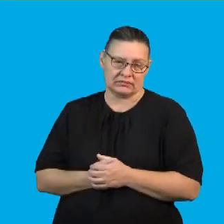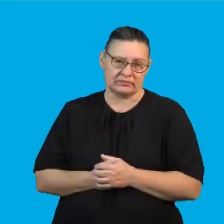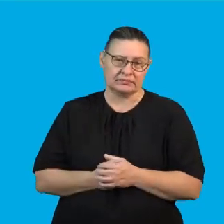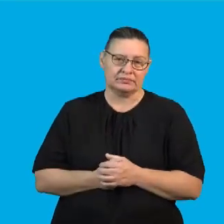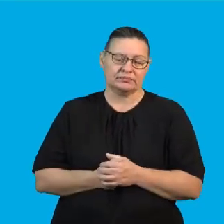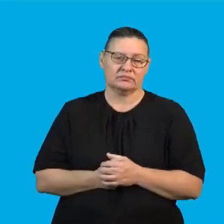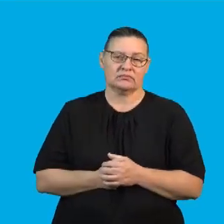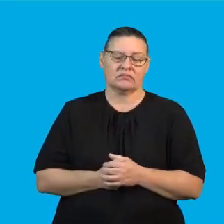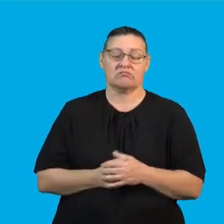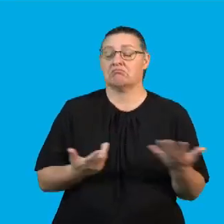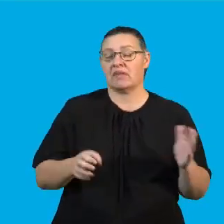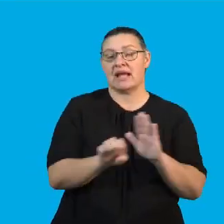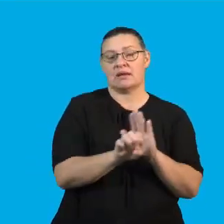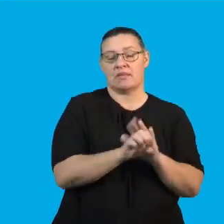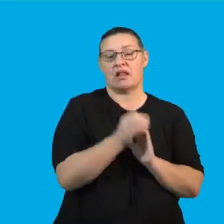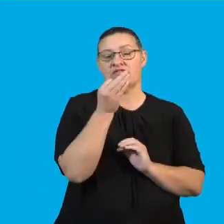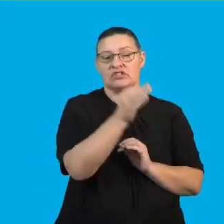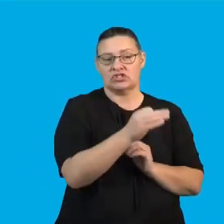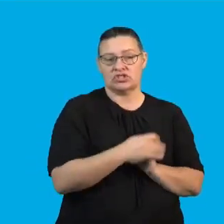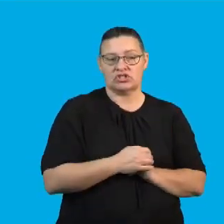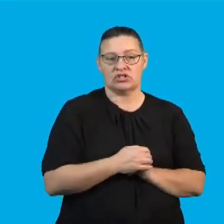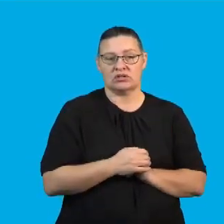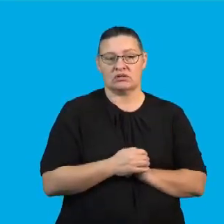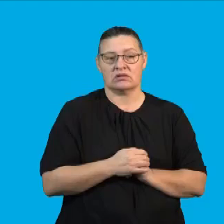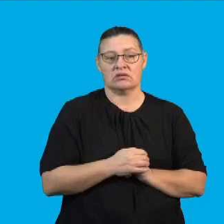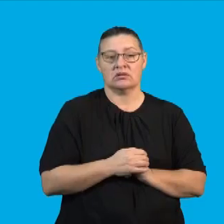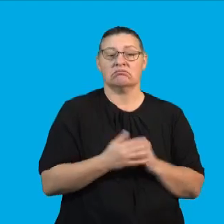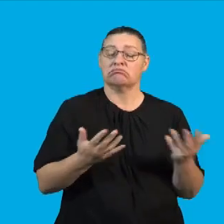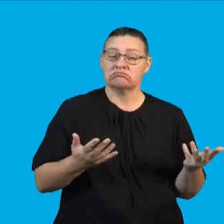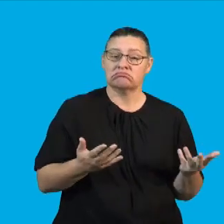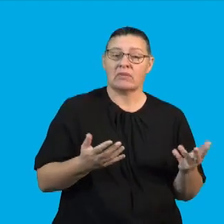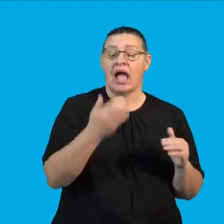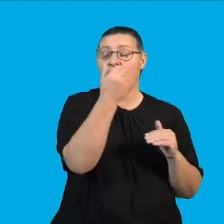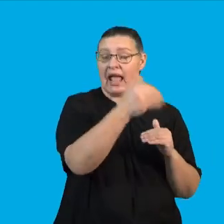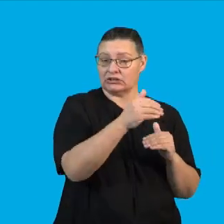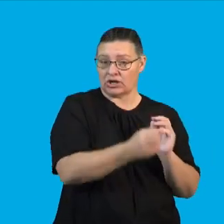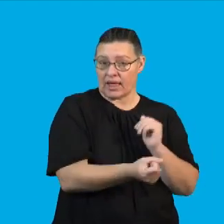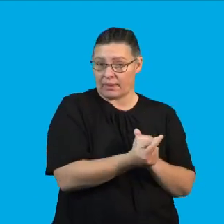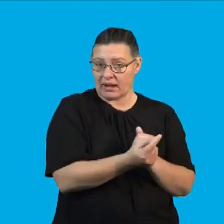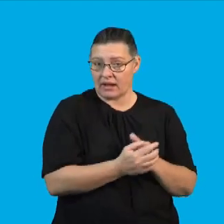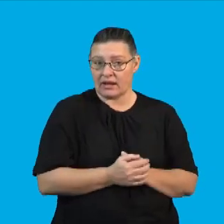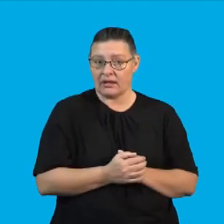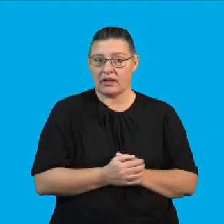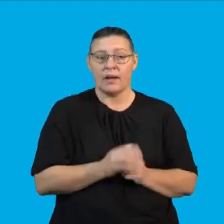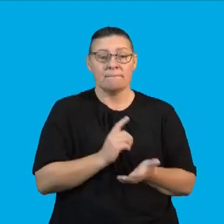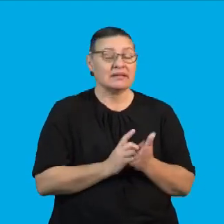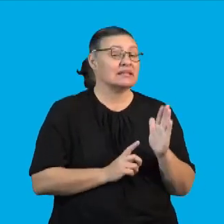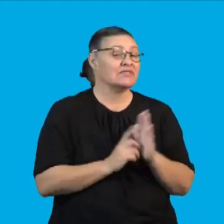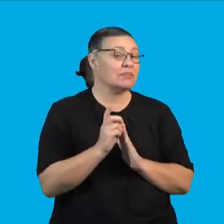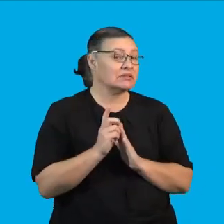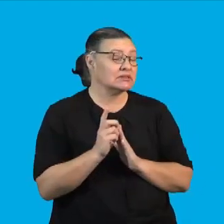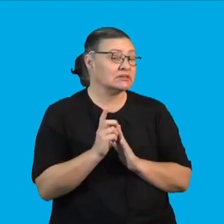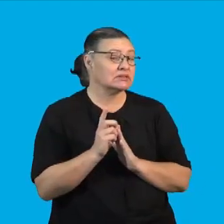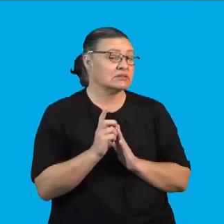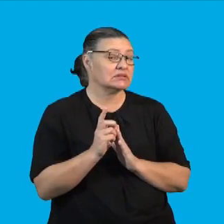of organisms. For example, look at fish. The fertilization is external,